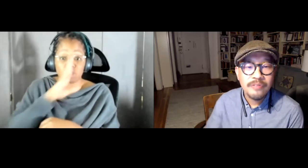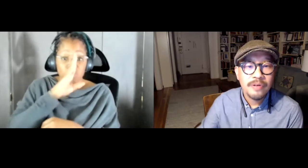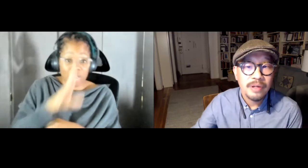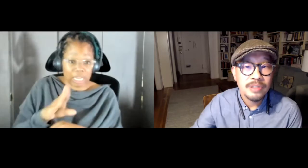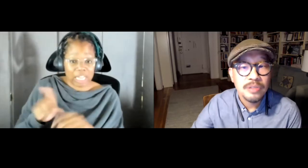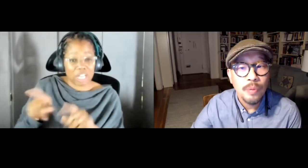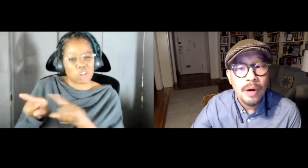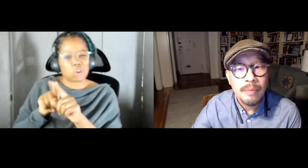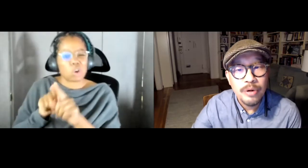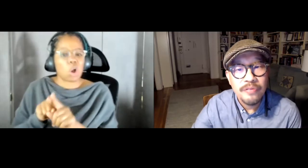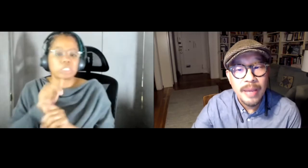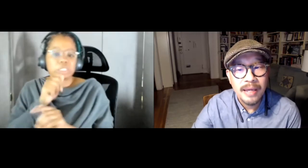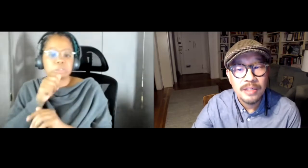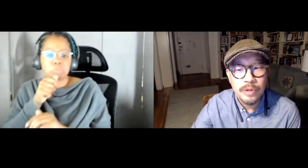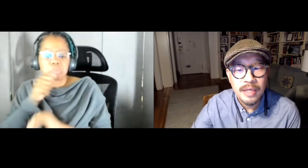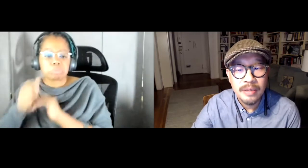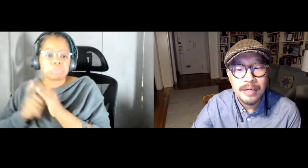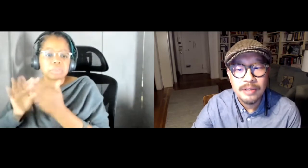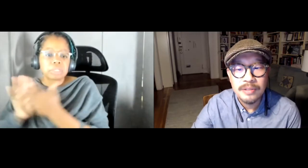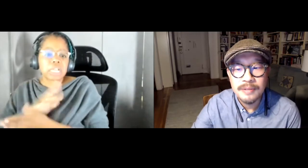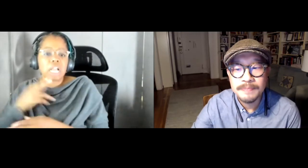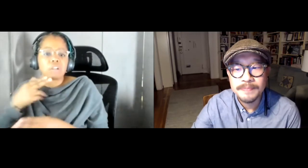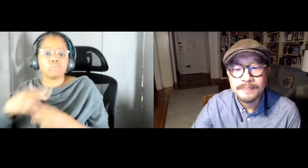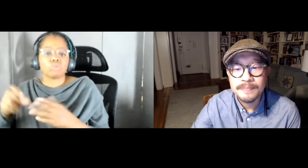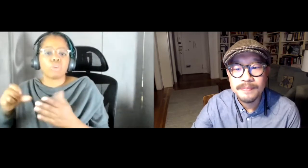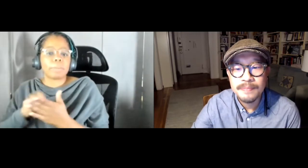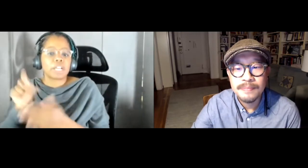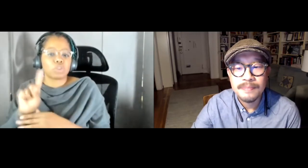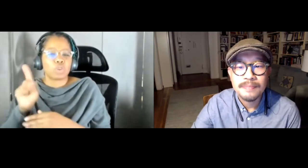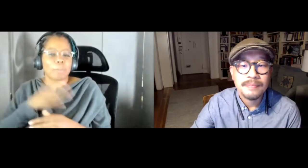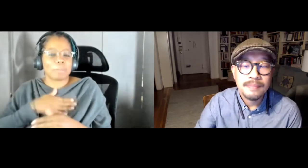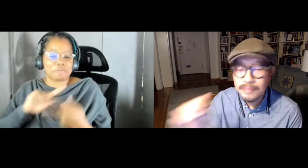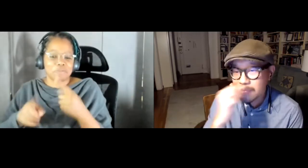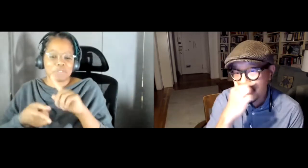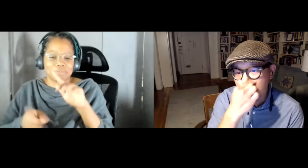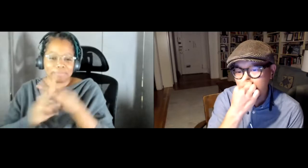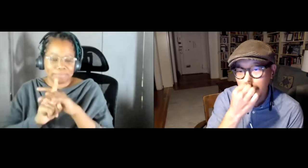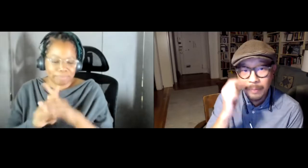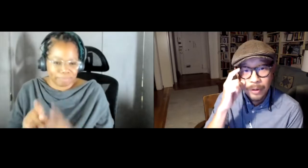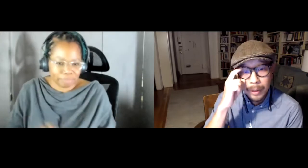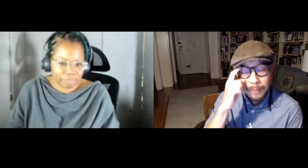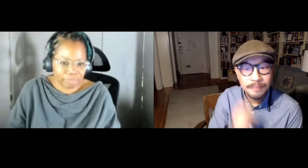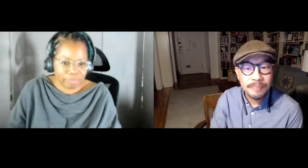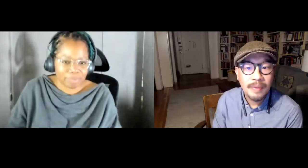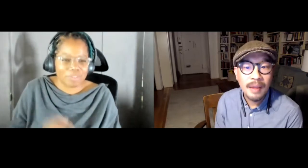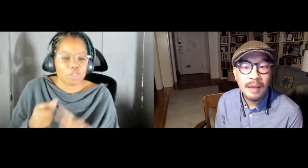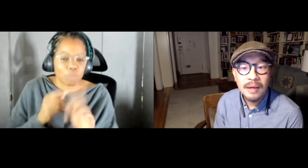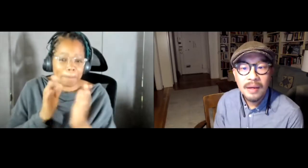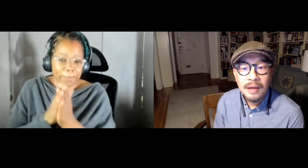with just a brief page where he appears. So this is from the book.